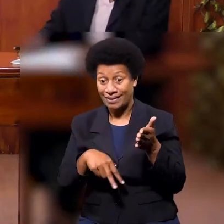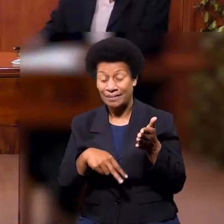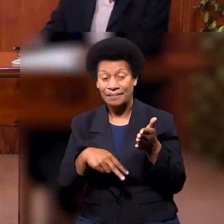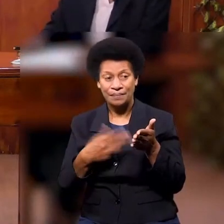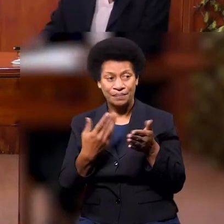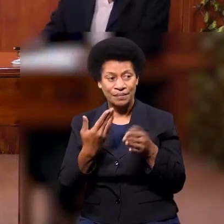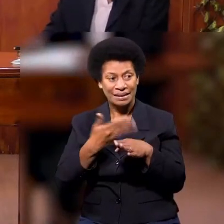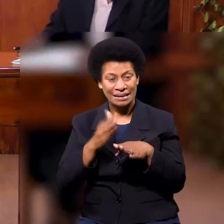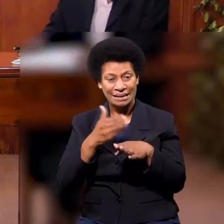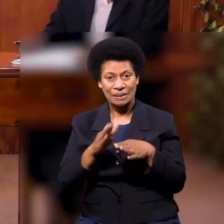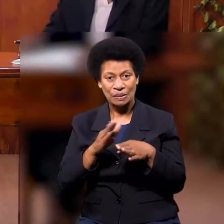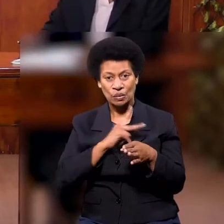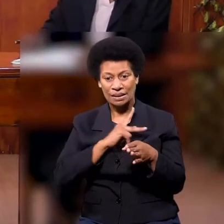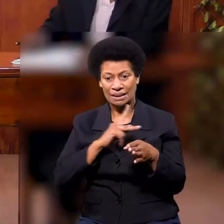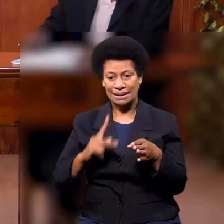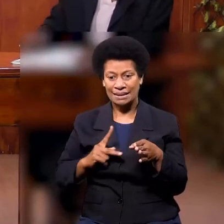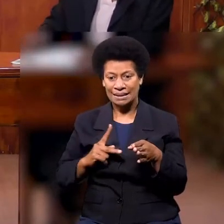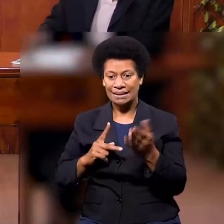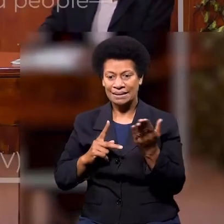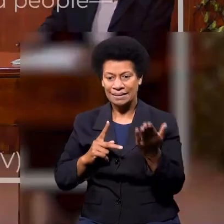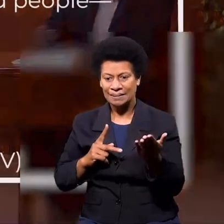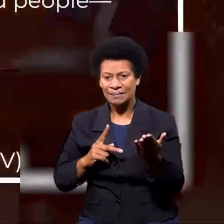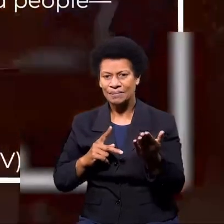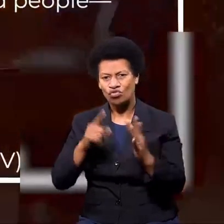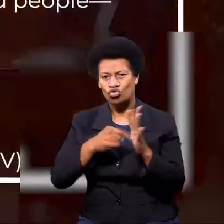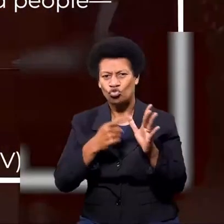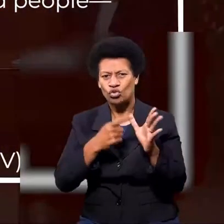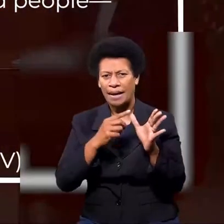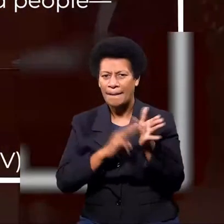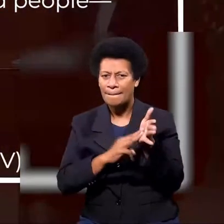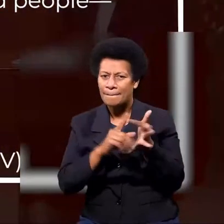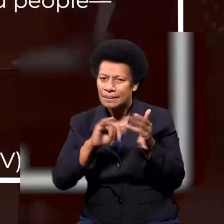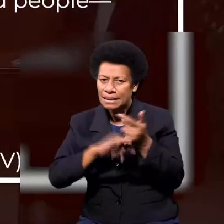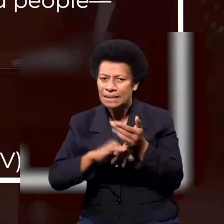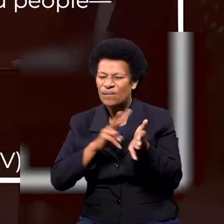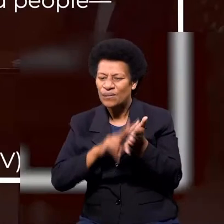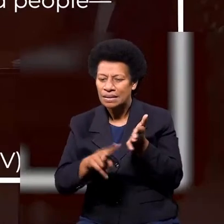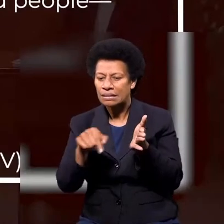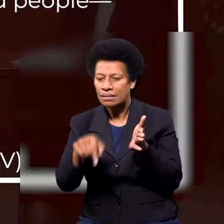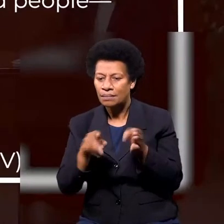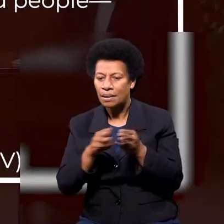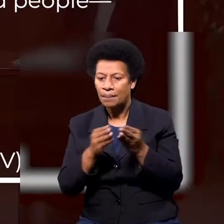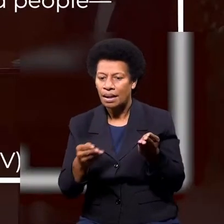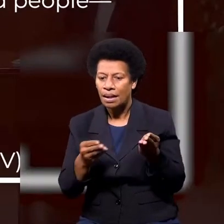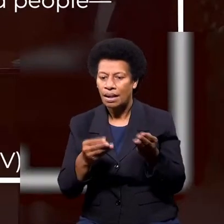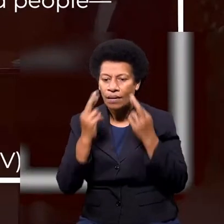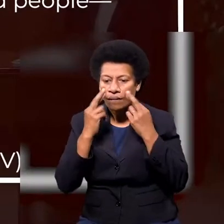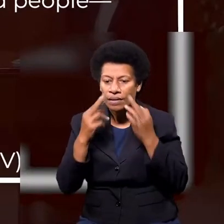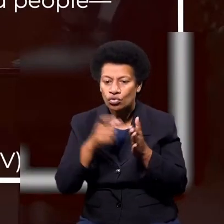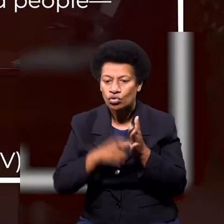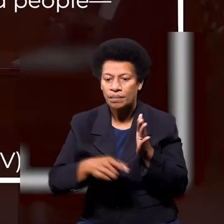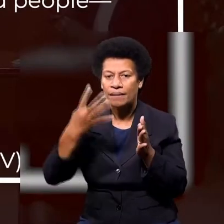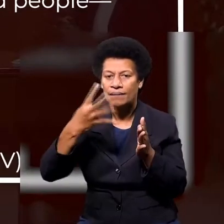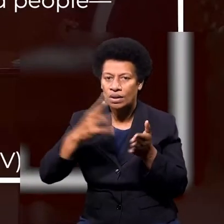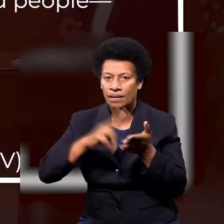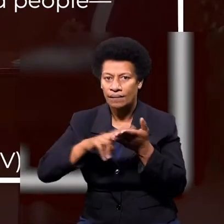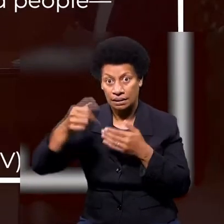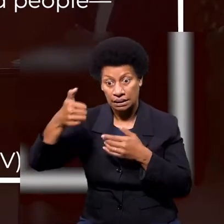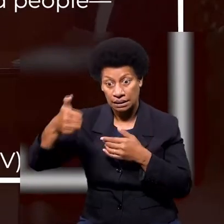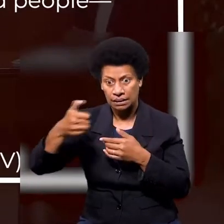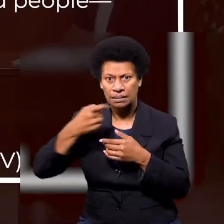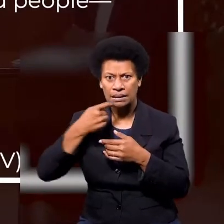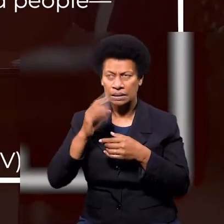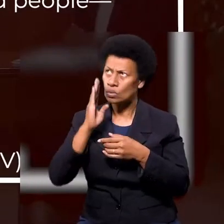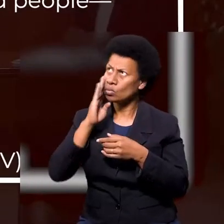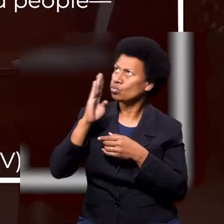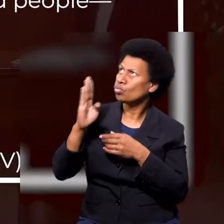7. I'm reading from the New King James Version, and it says, "Then I saw another angel flying in the midst of heaven, having the everlasting gospel